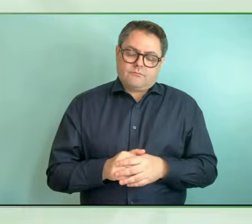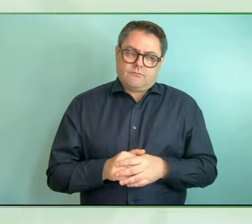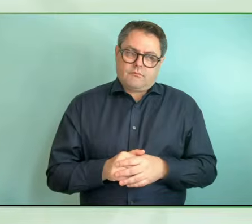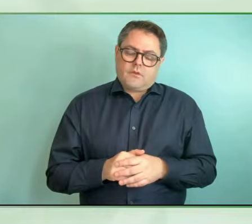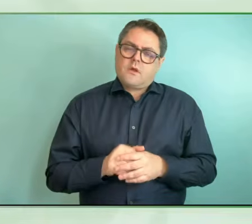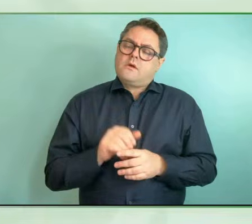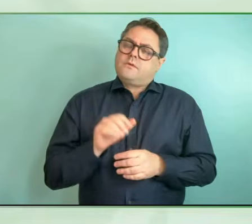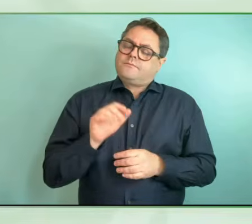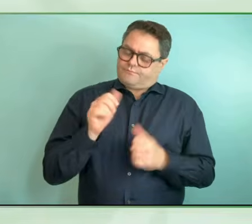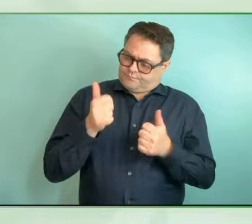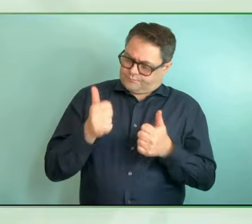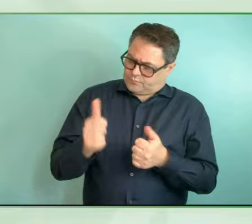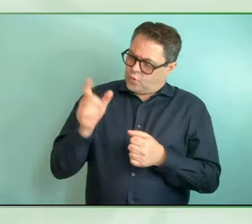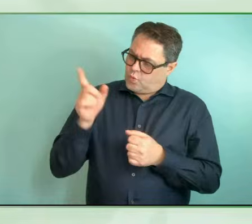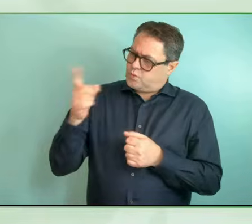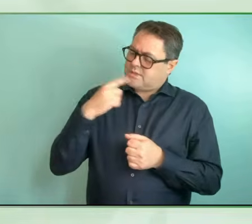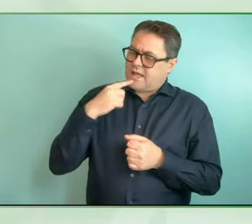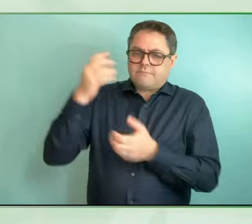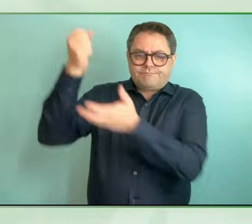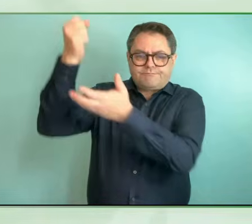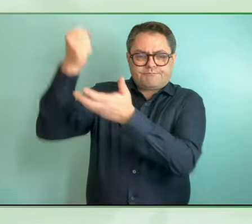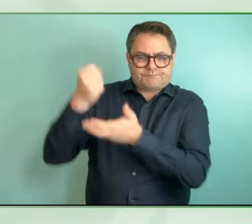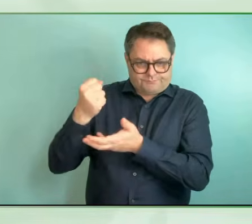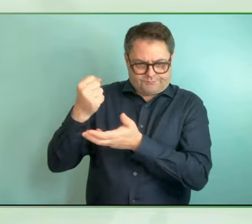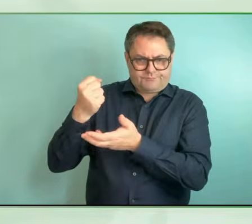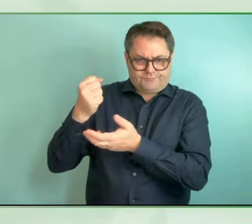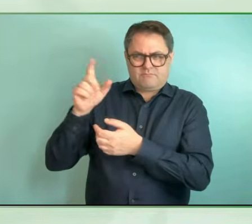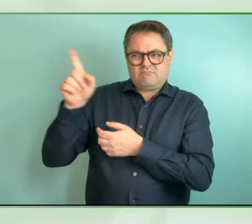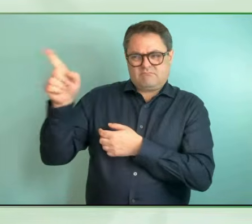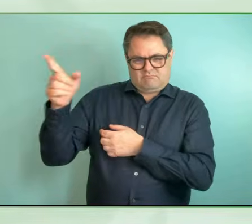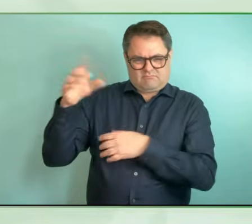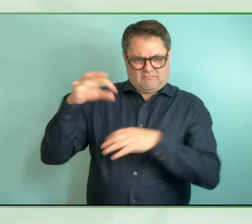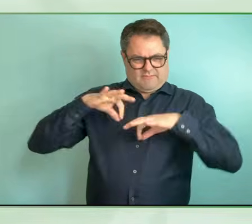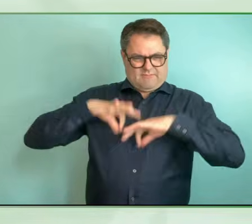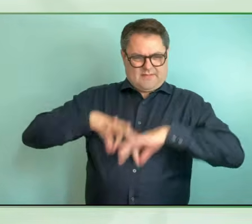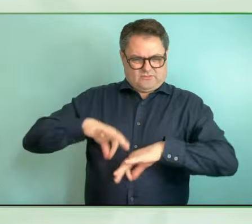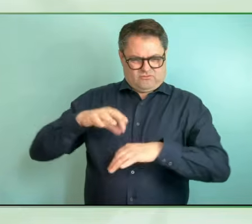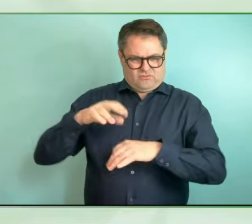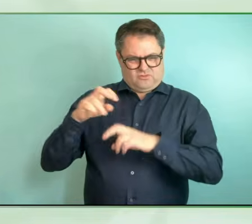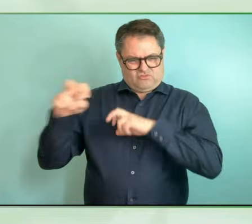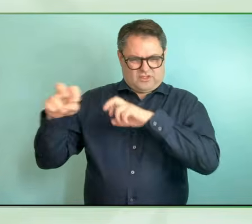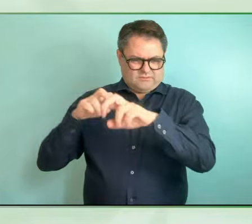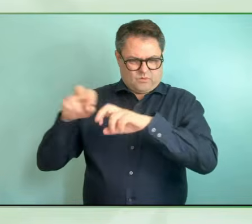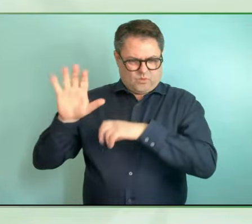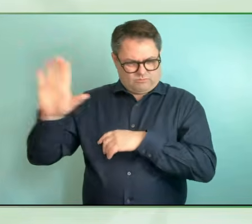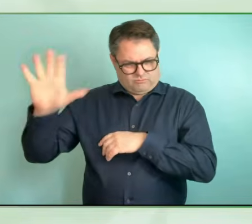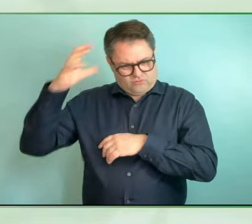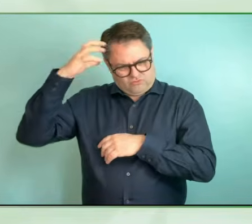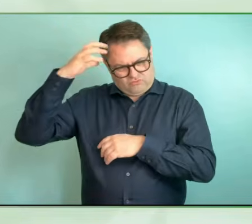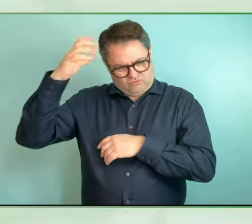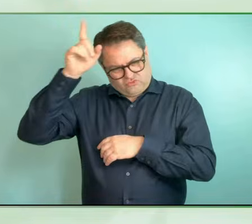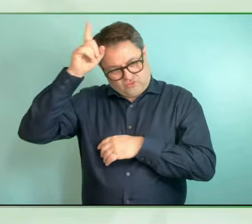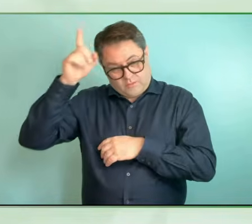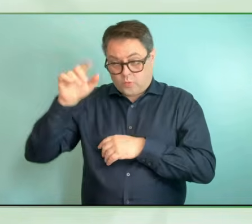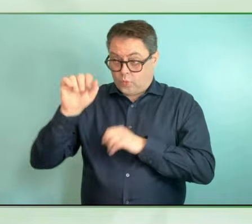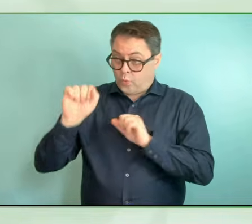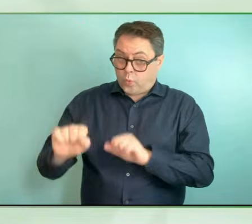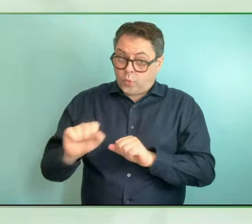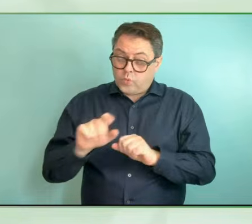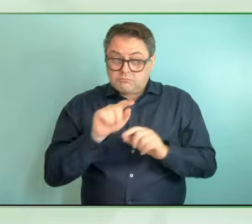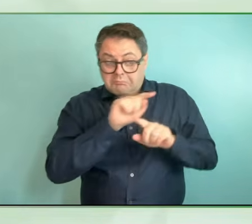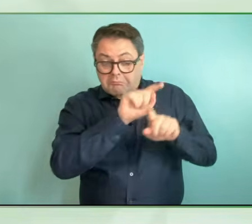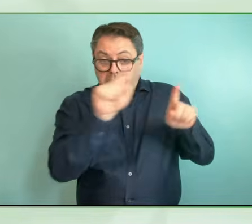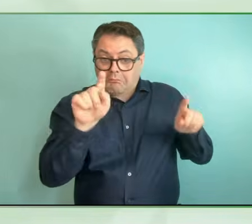briefly finance from a public entity? Is it an option also to go out and approach companies, or is this not